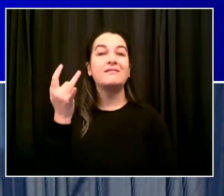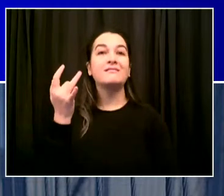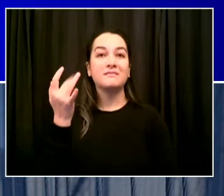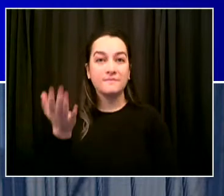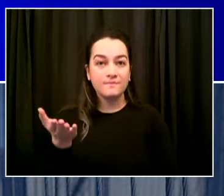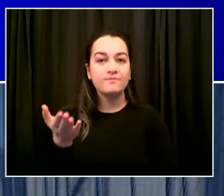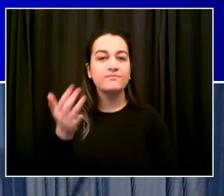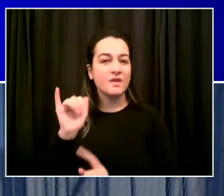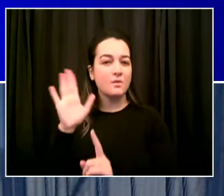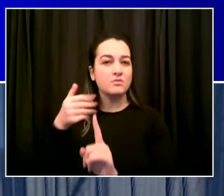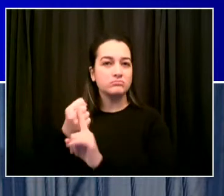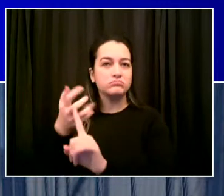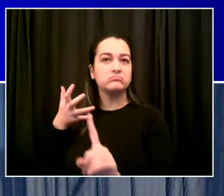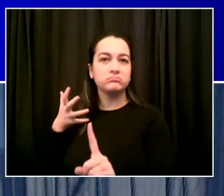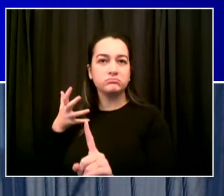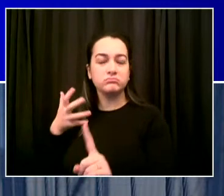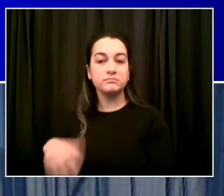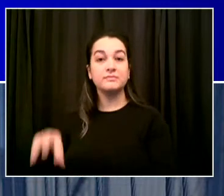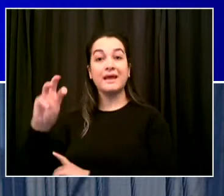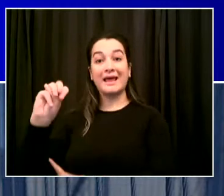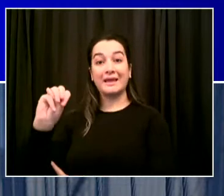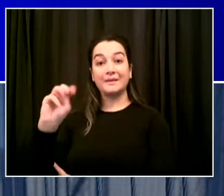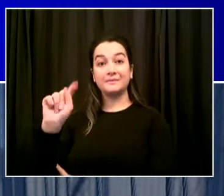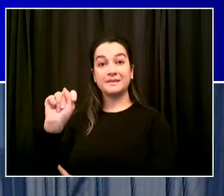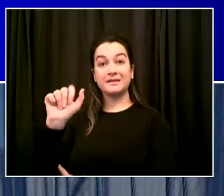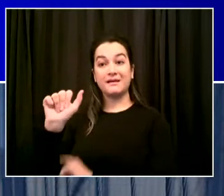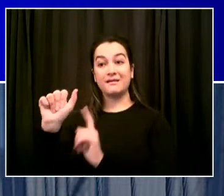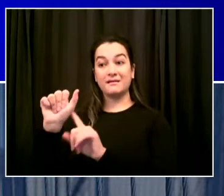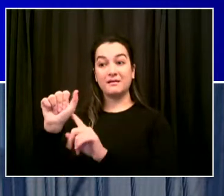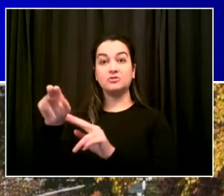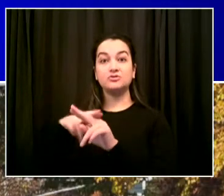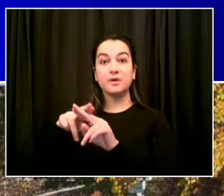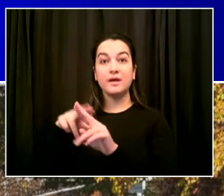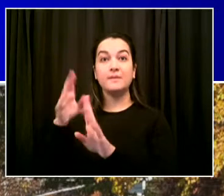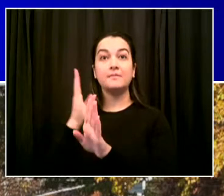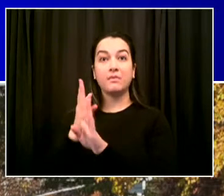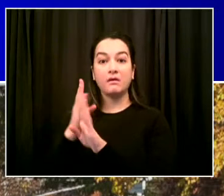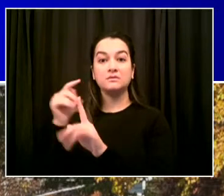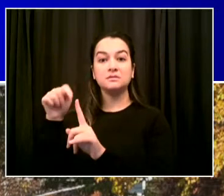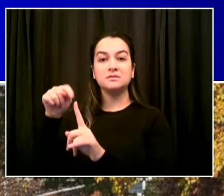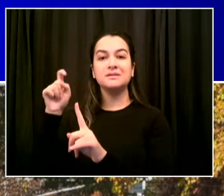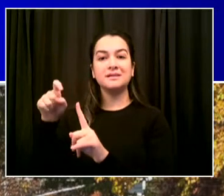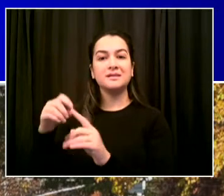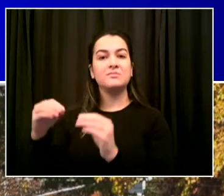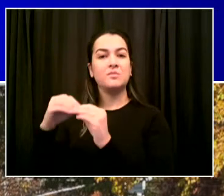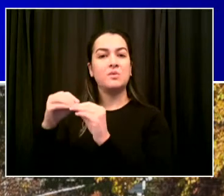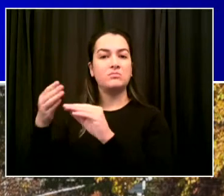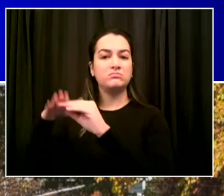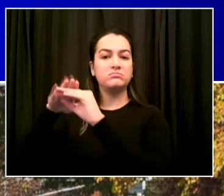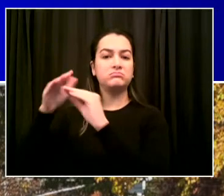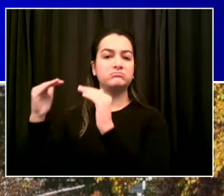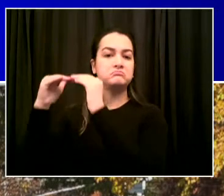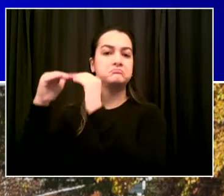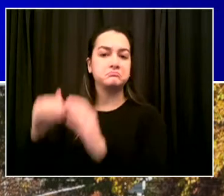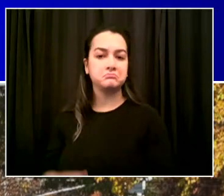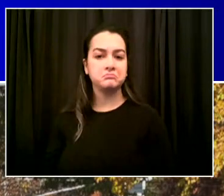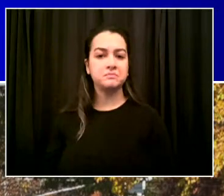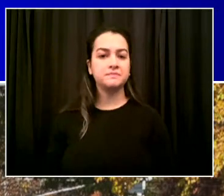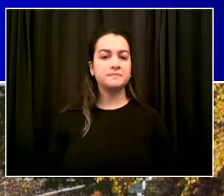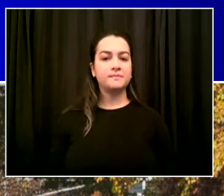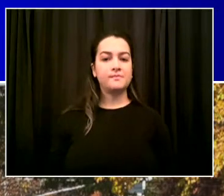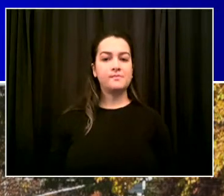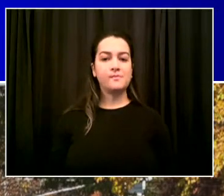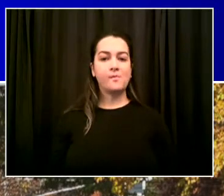do some things very differently. So we announced in the State of the City a variety of changes. We announced making the Open